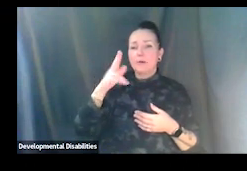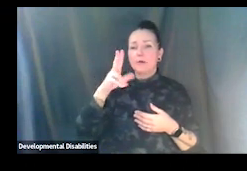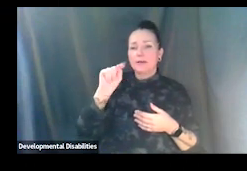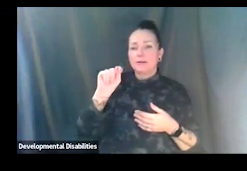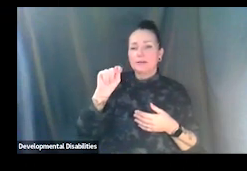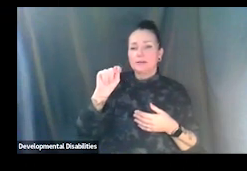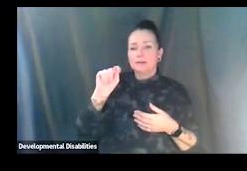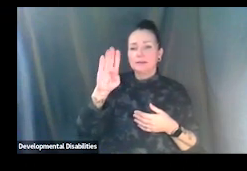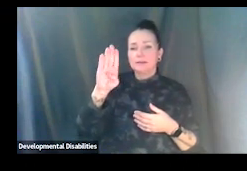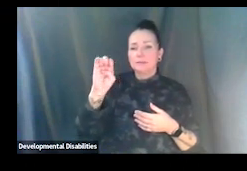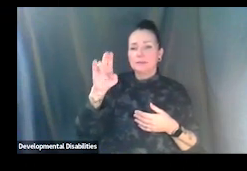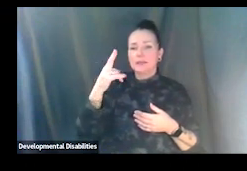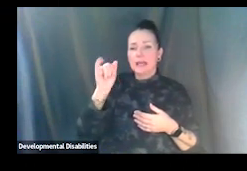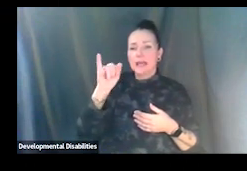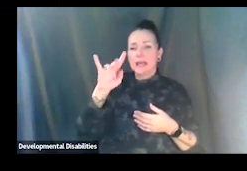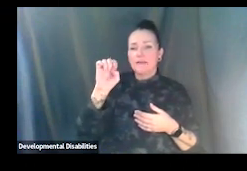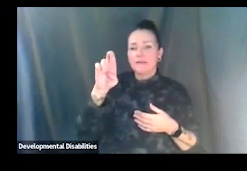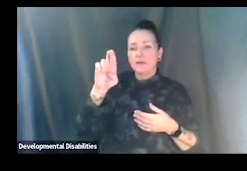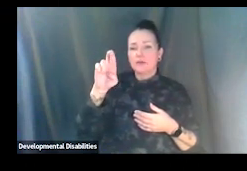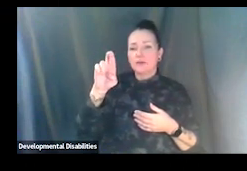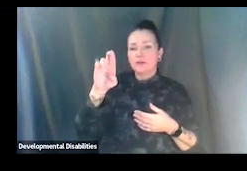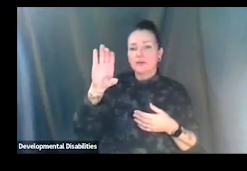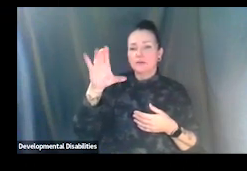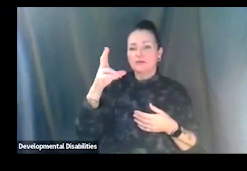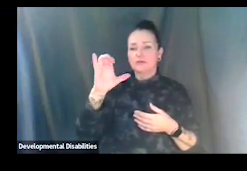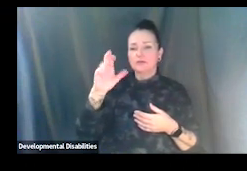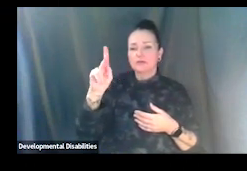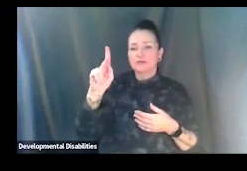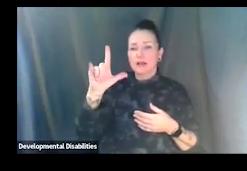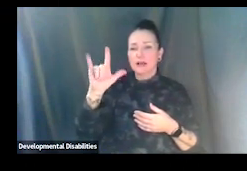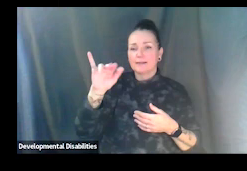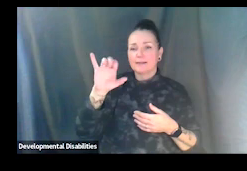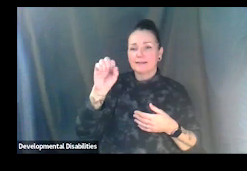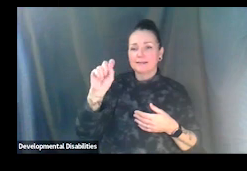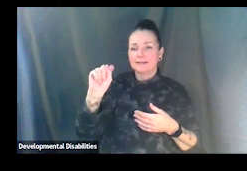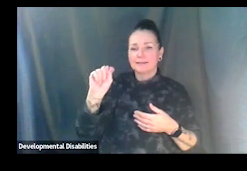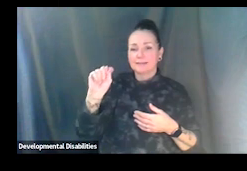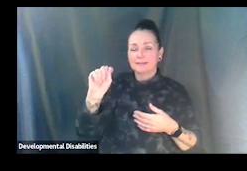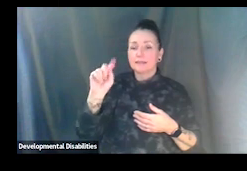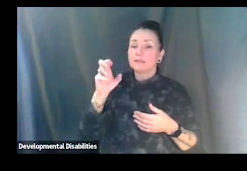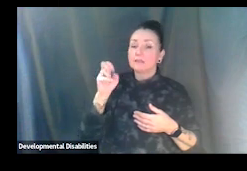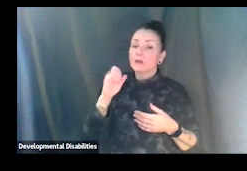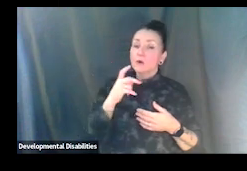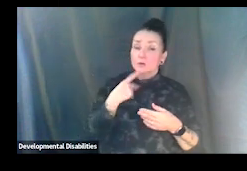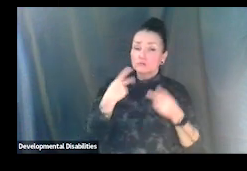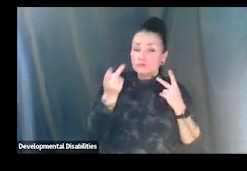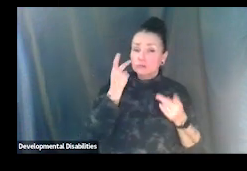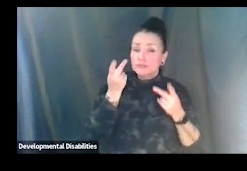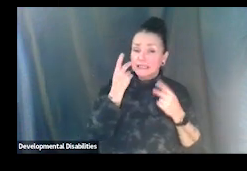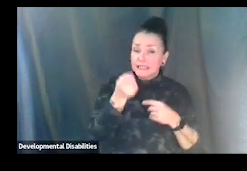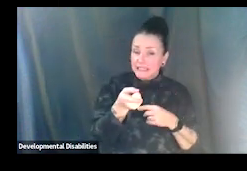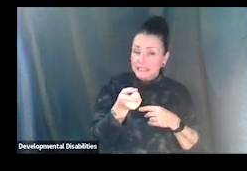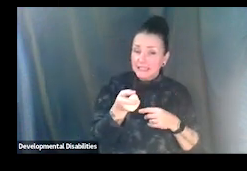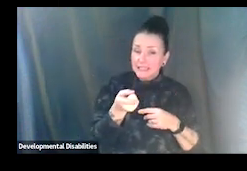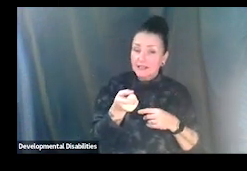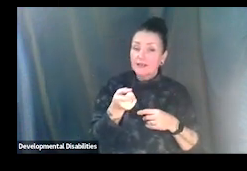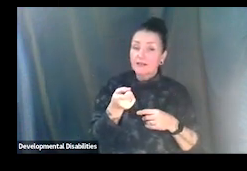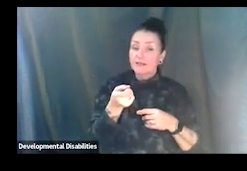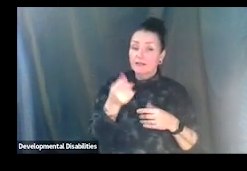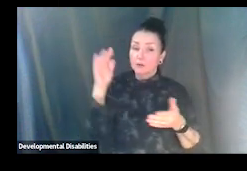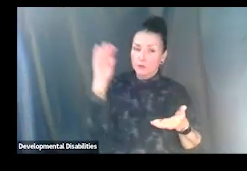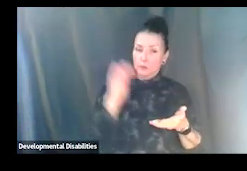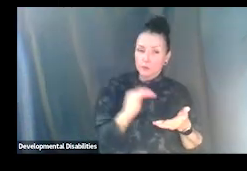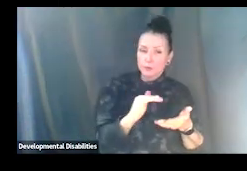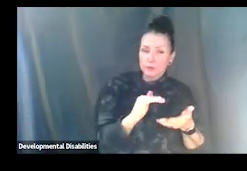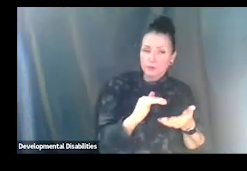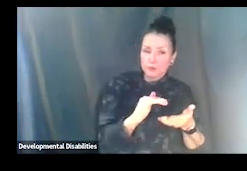rated as having about a 50% reduction in their aggressive behavior, whereas people taking placebo was about 13 or 14%. Notice the average dose